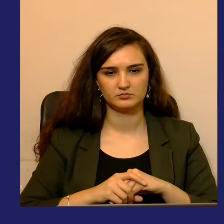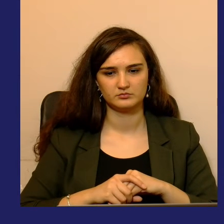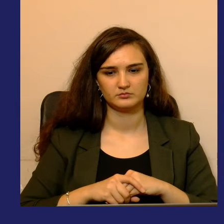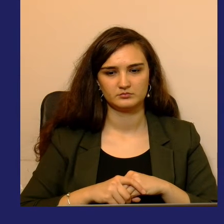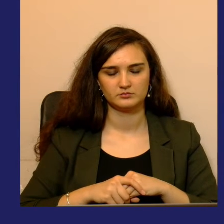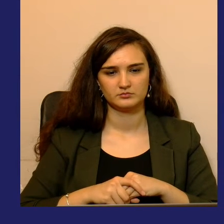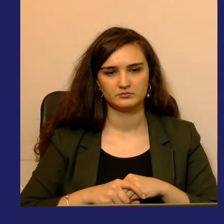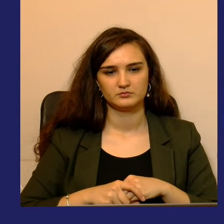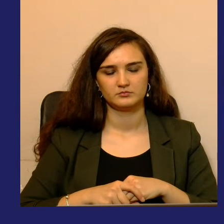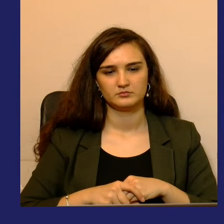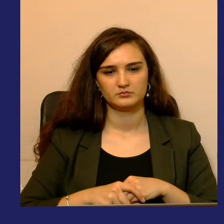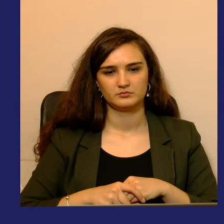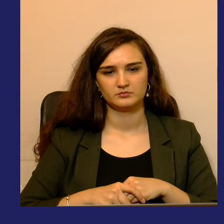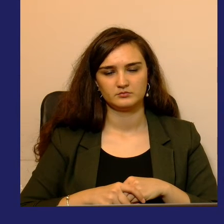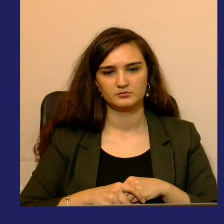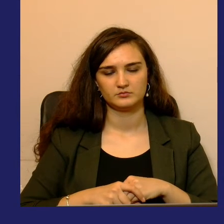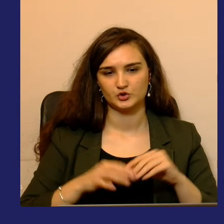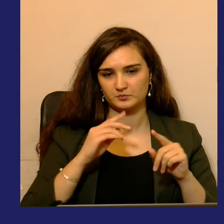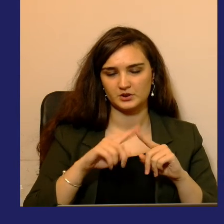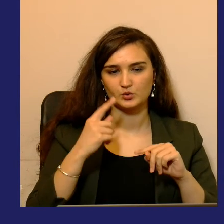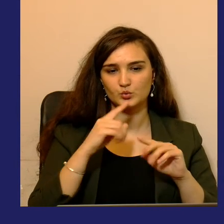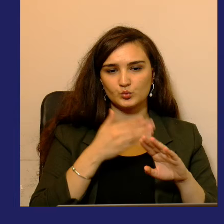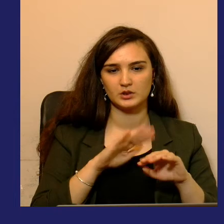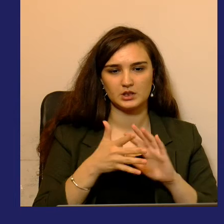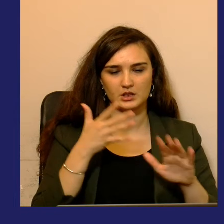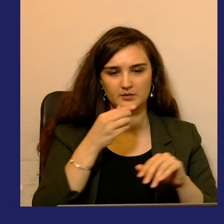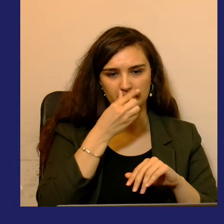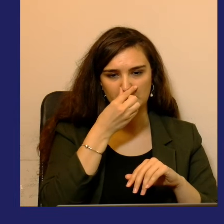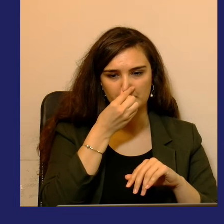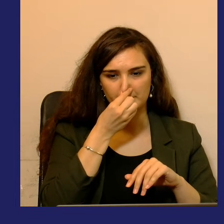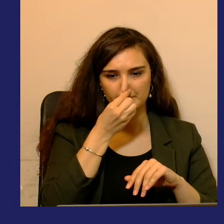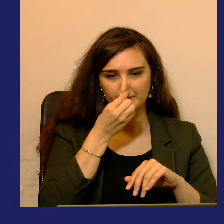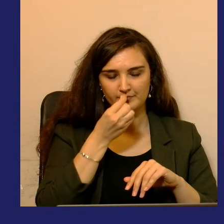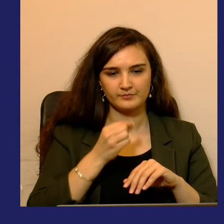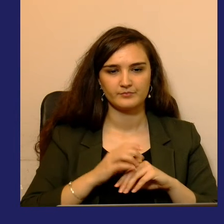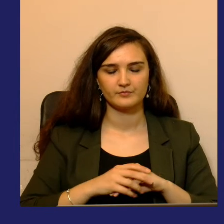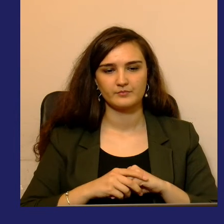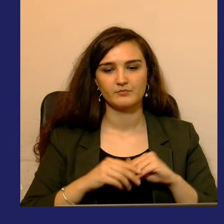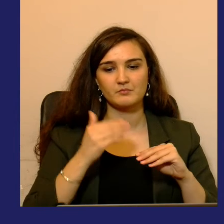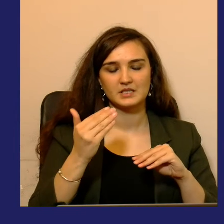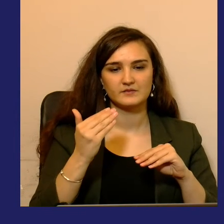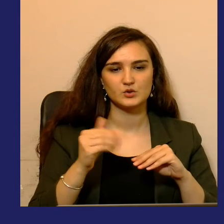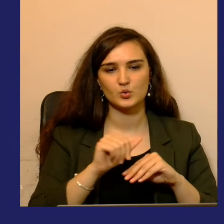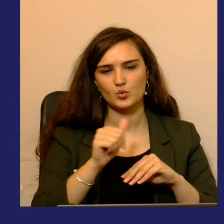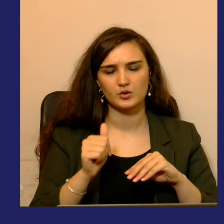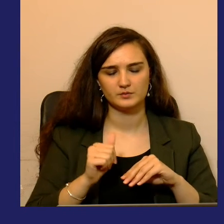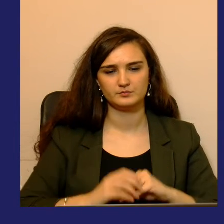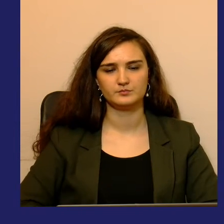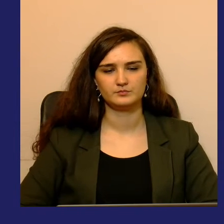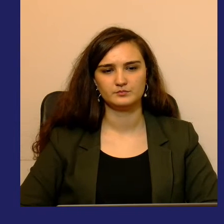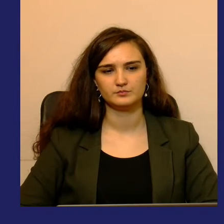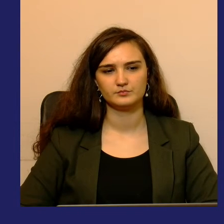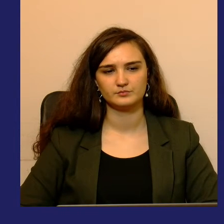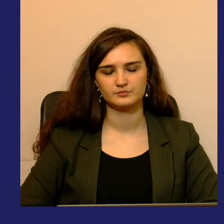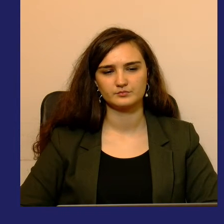to understand how cheating leads long-term to a far worse political situation